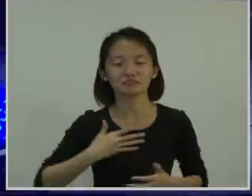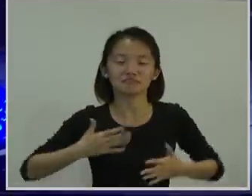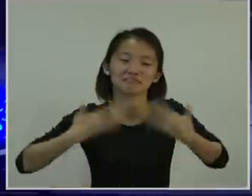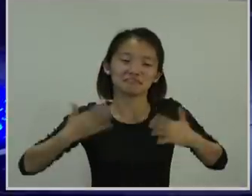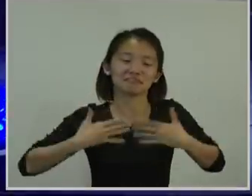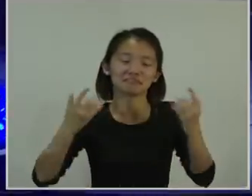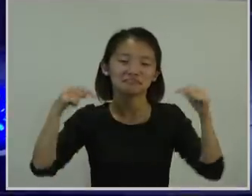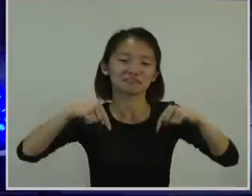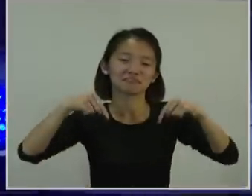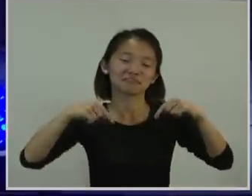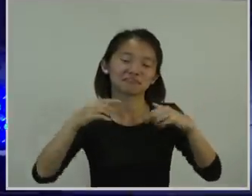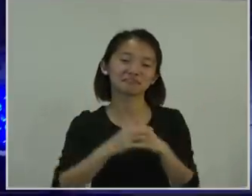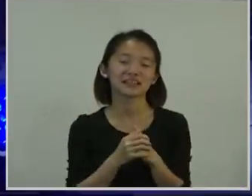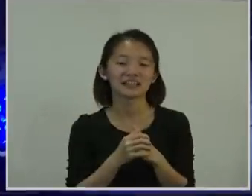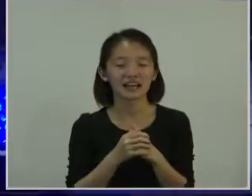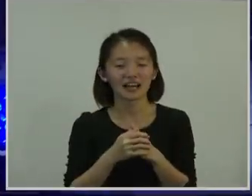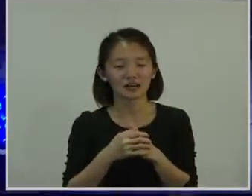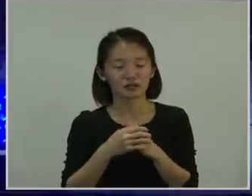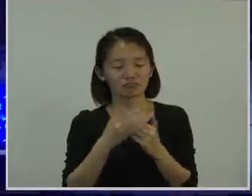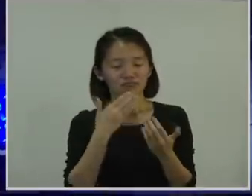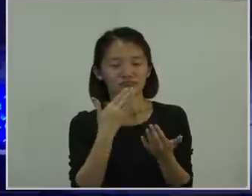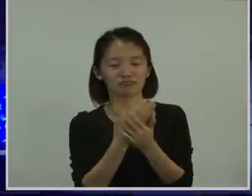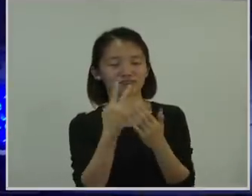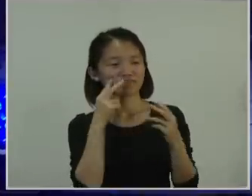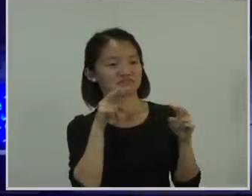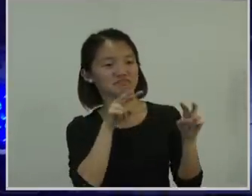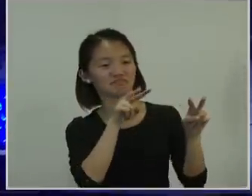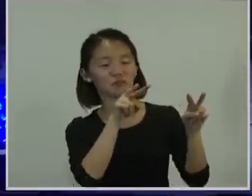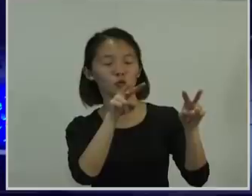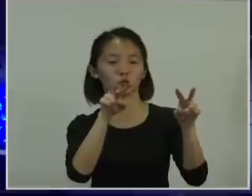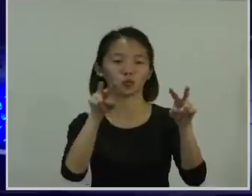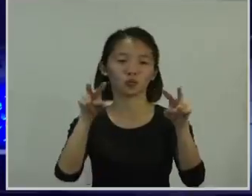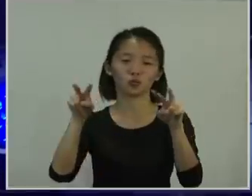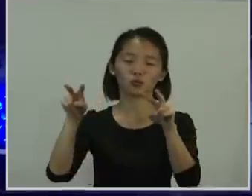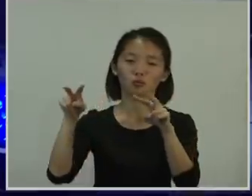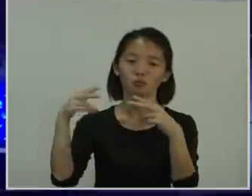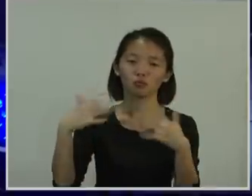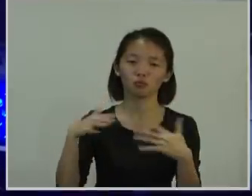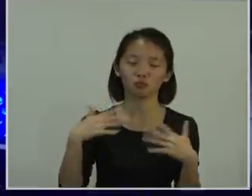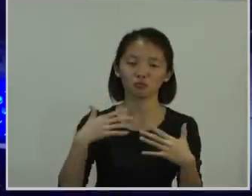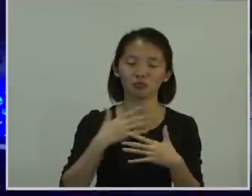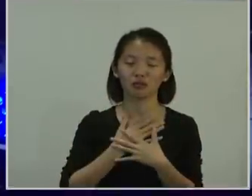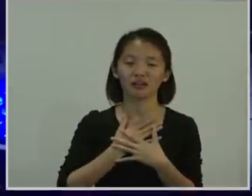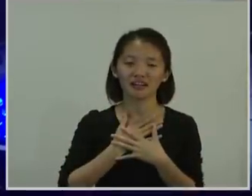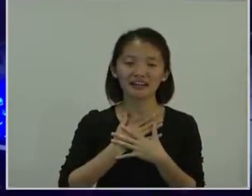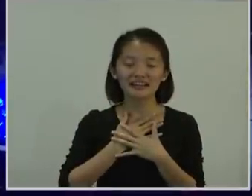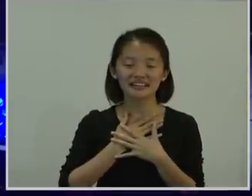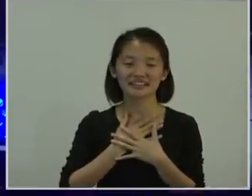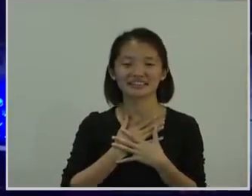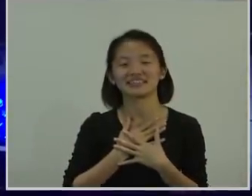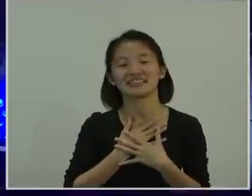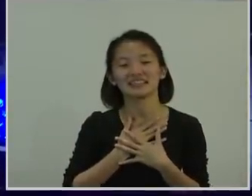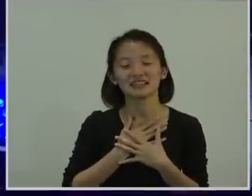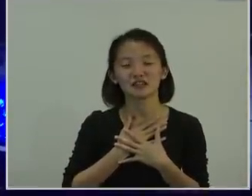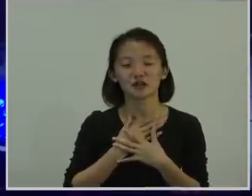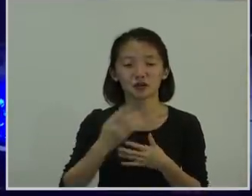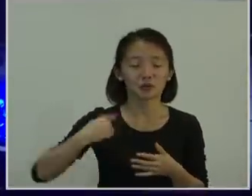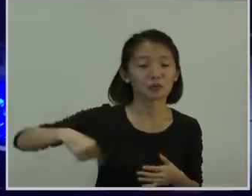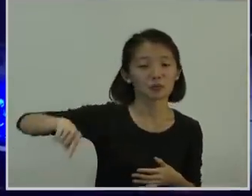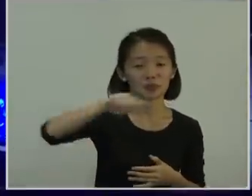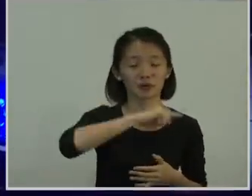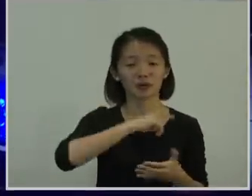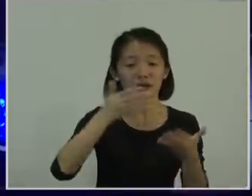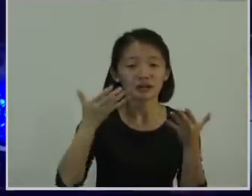tonight, and it is so good to see you. We're here for one of the greatest mission, and it